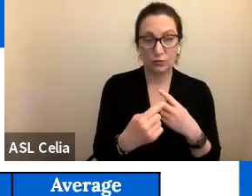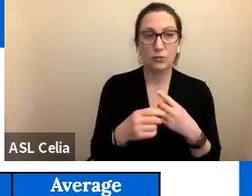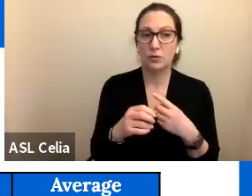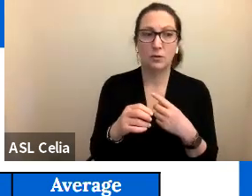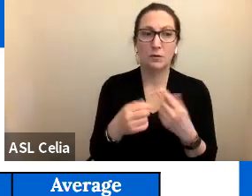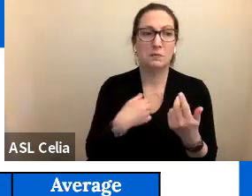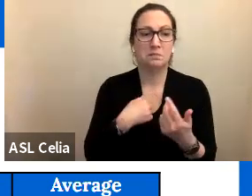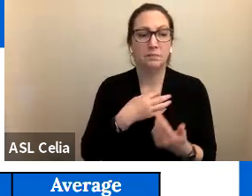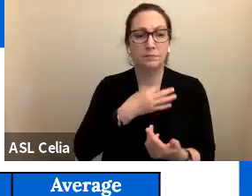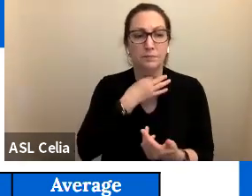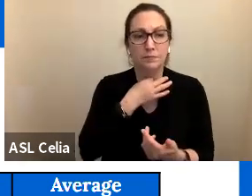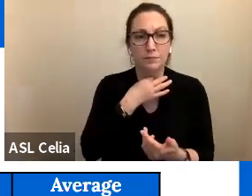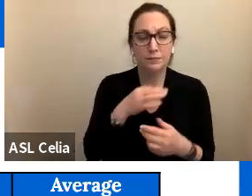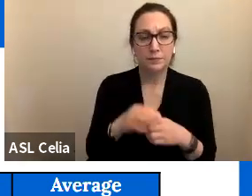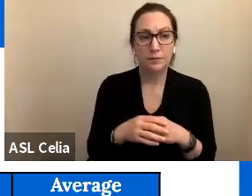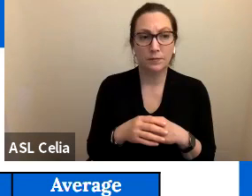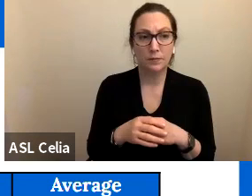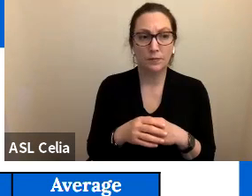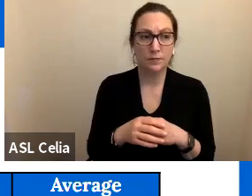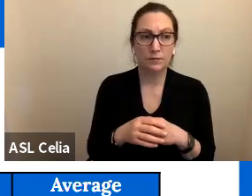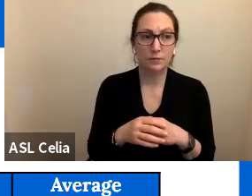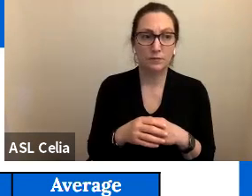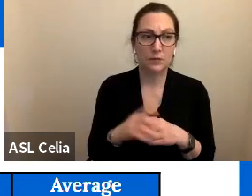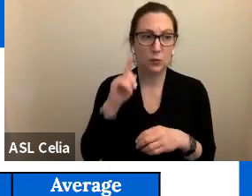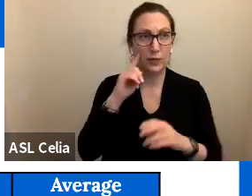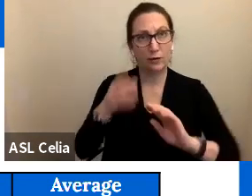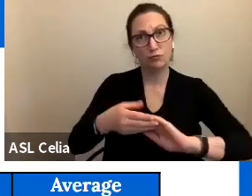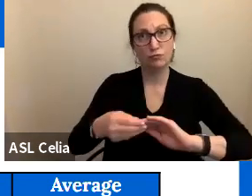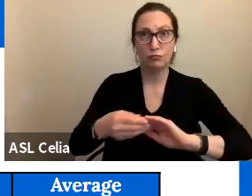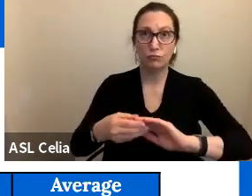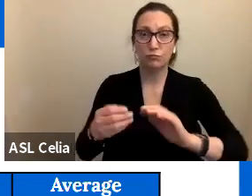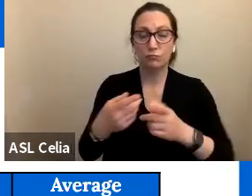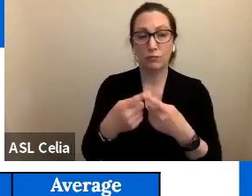curious also to hear anecdotally from Ms. Garrett.